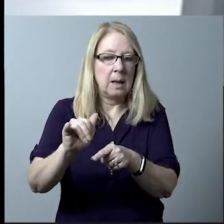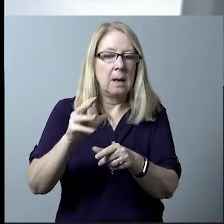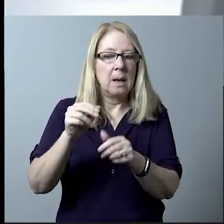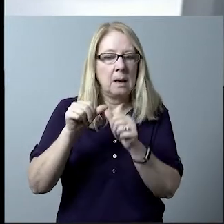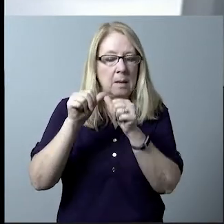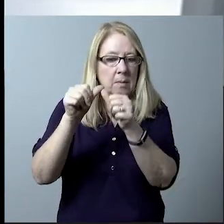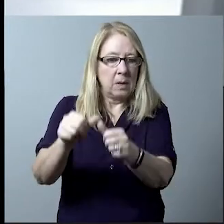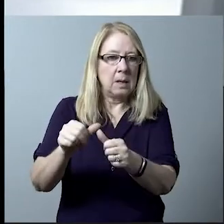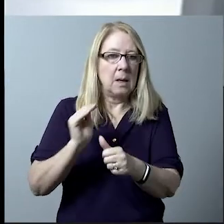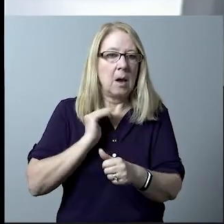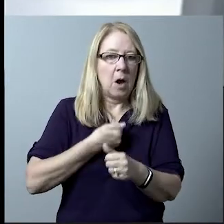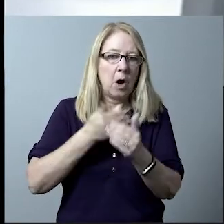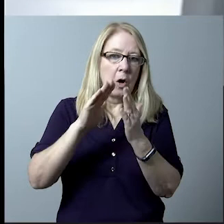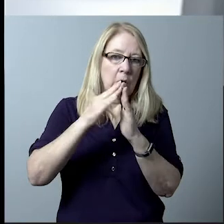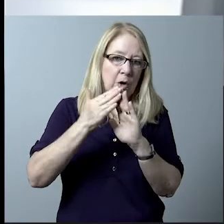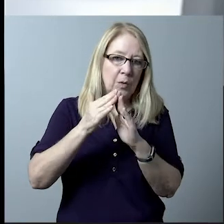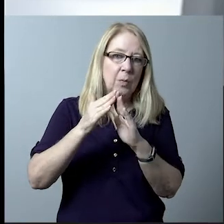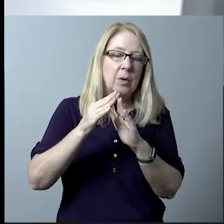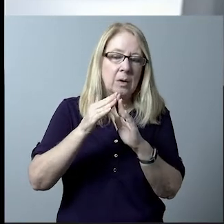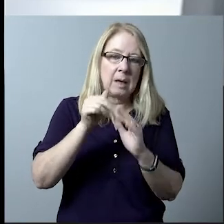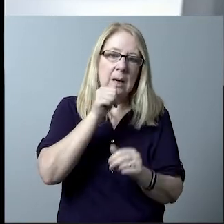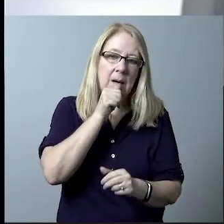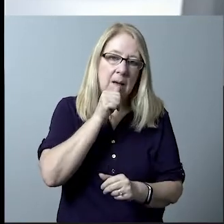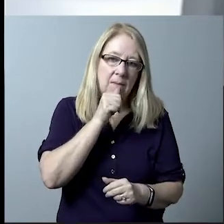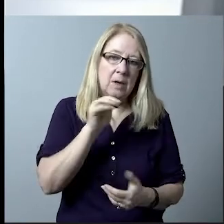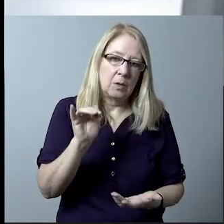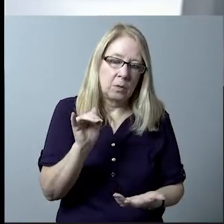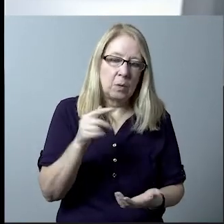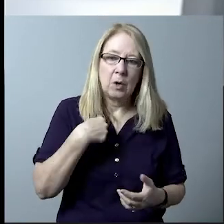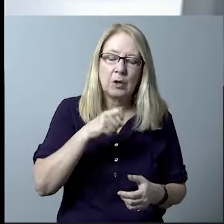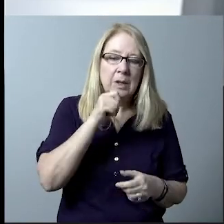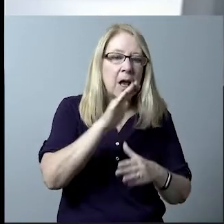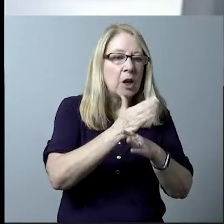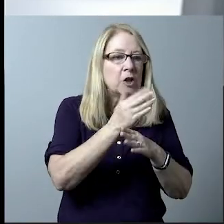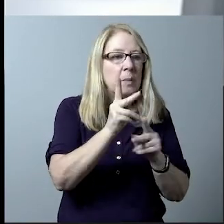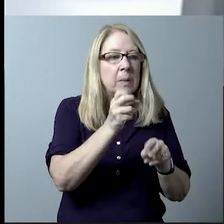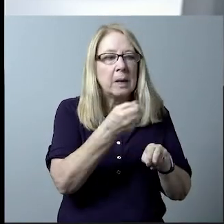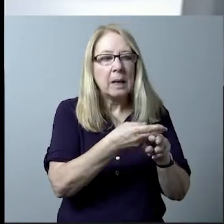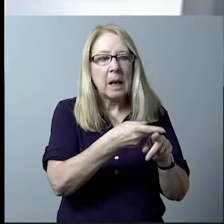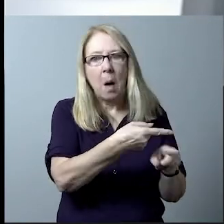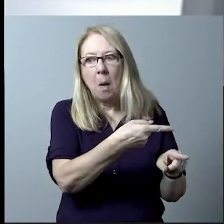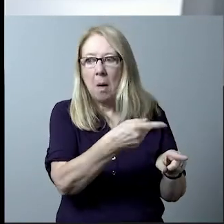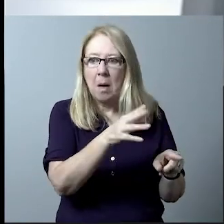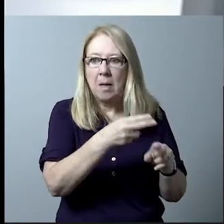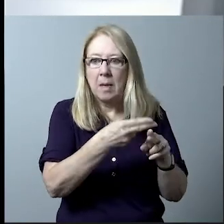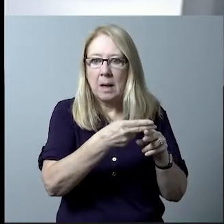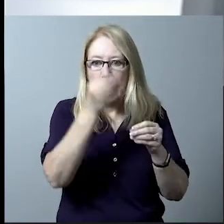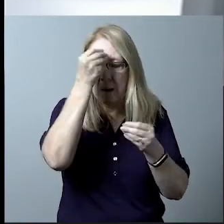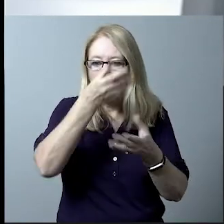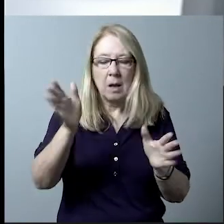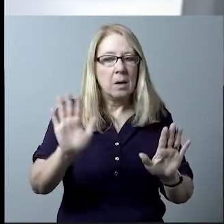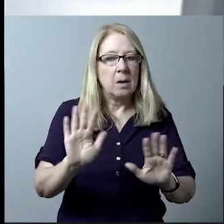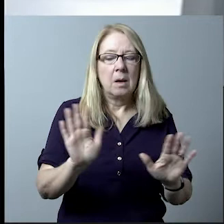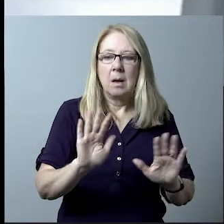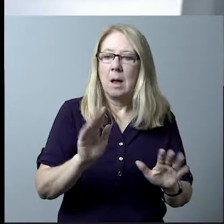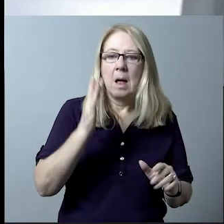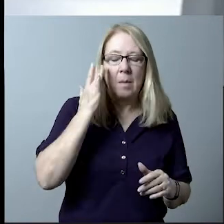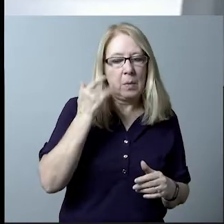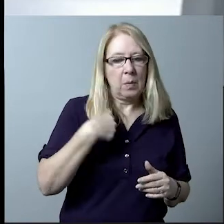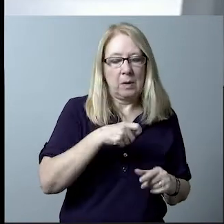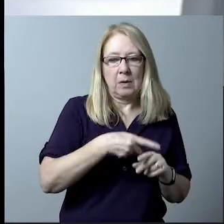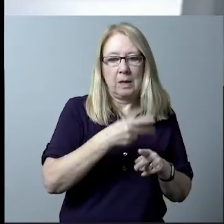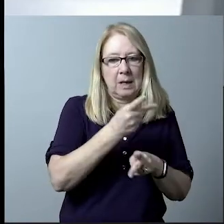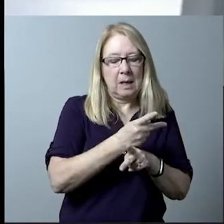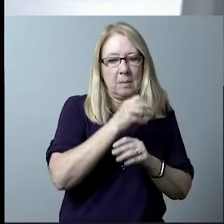process that. And just maintaining our community confidentiality. We shouldn't be sharing names of anybody that might have been positive or